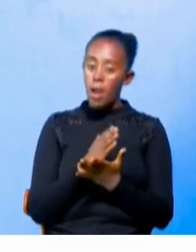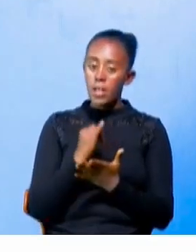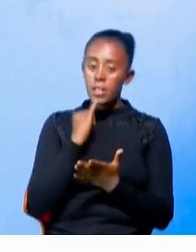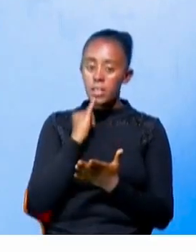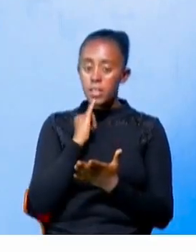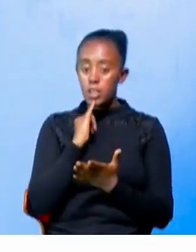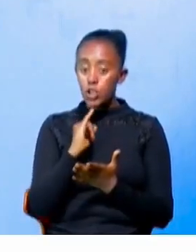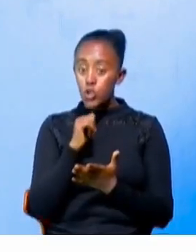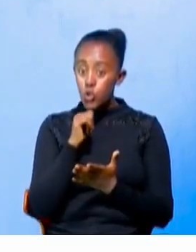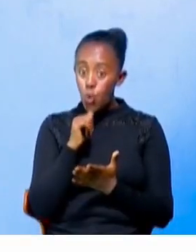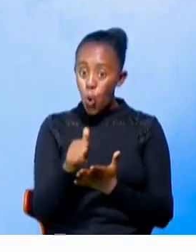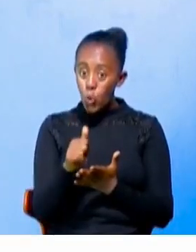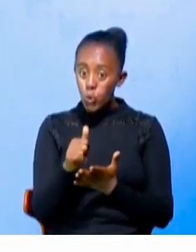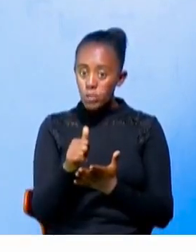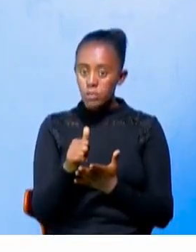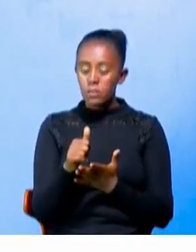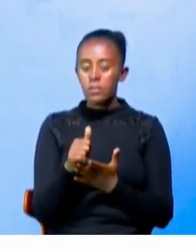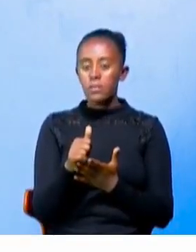not